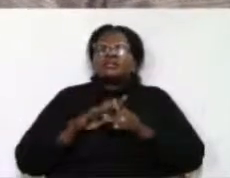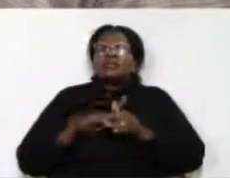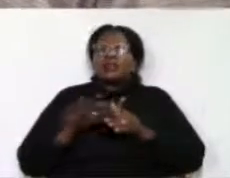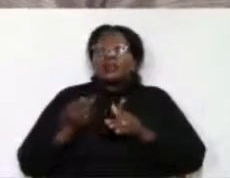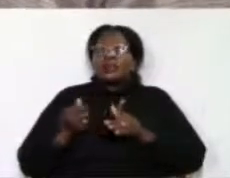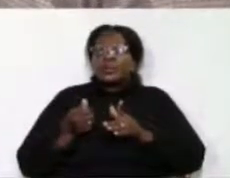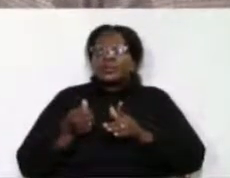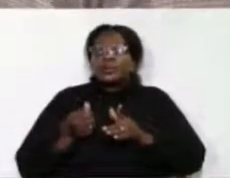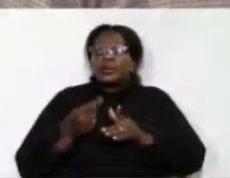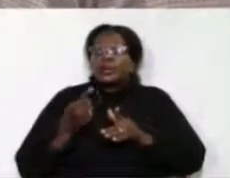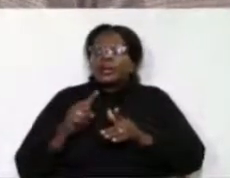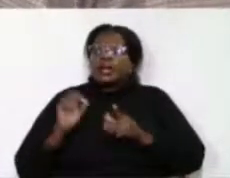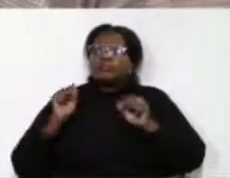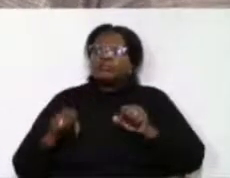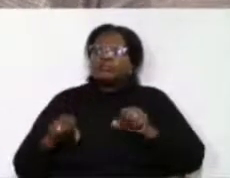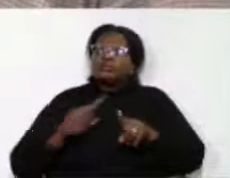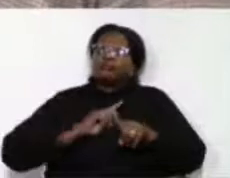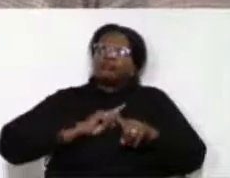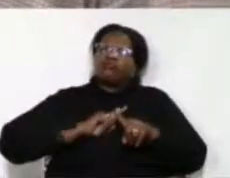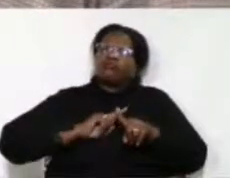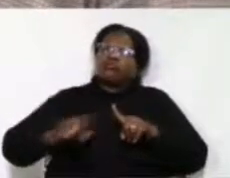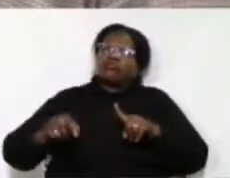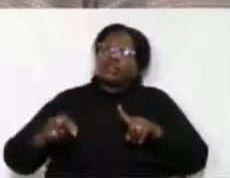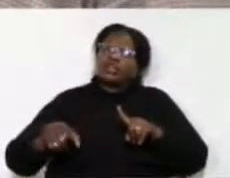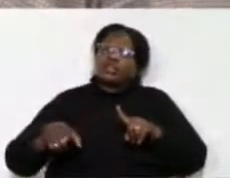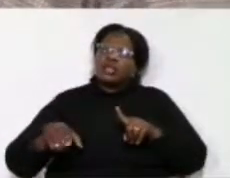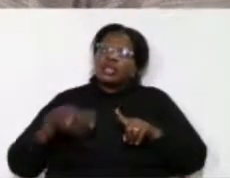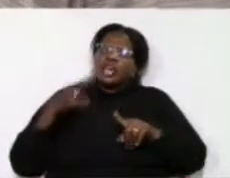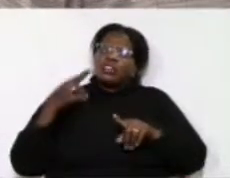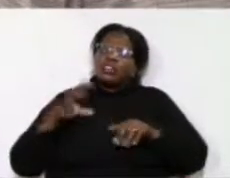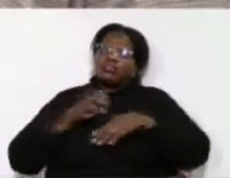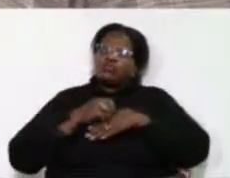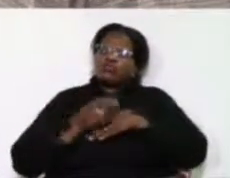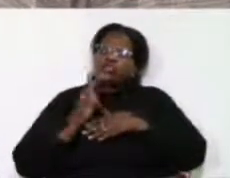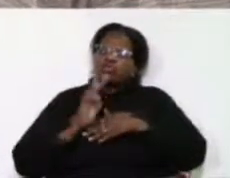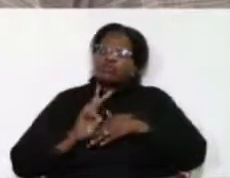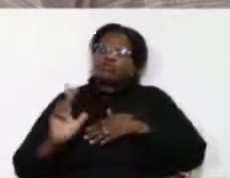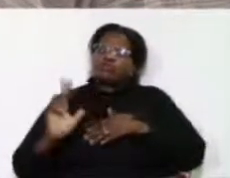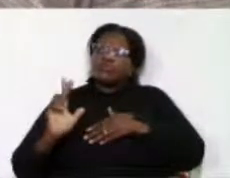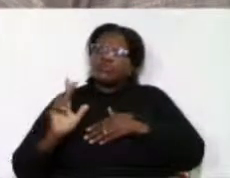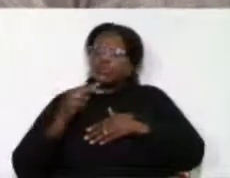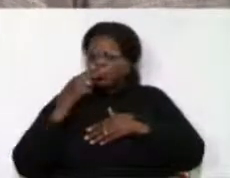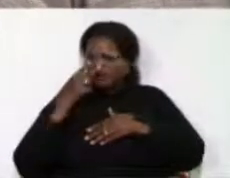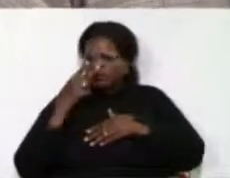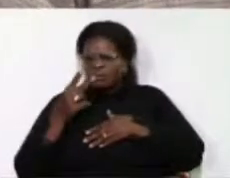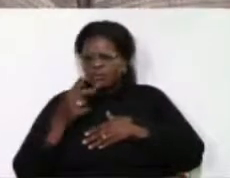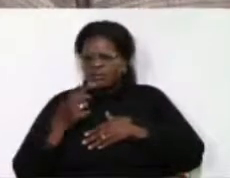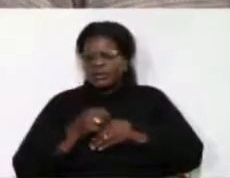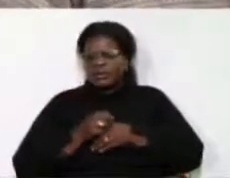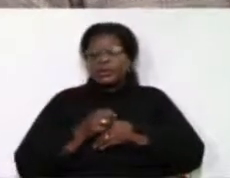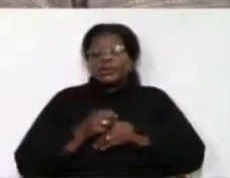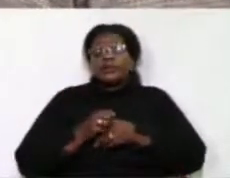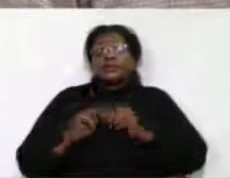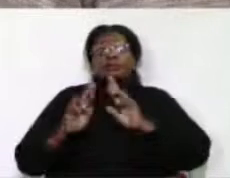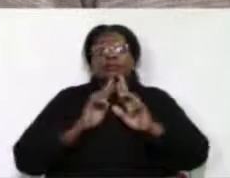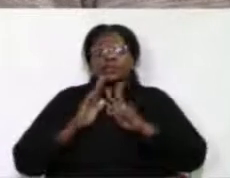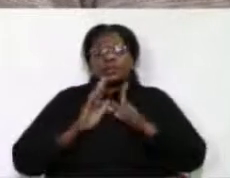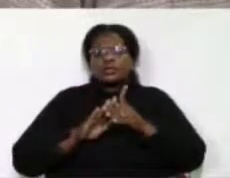go faster, I hope, without losing our viewers, that you've got our net income, you remember from